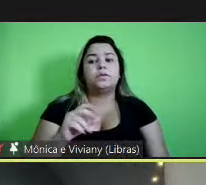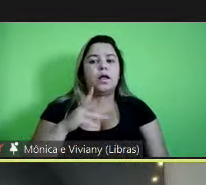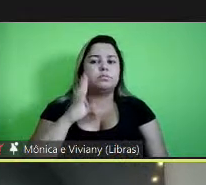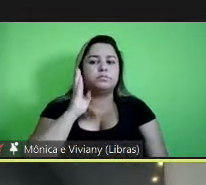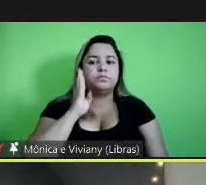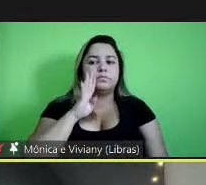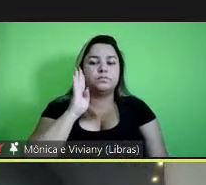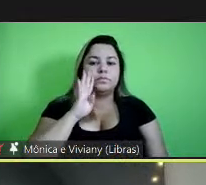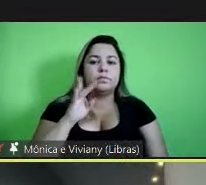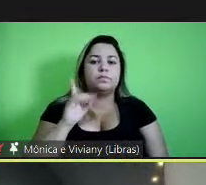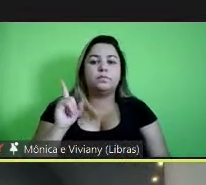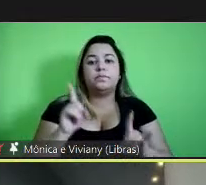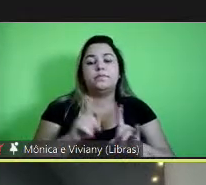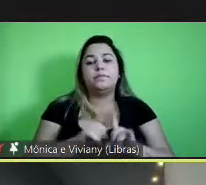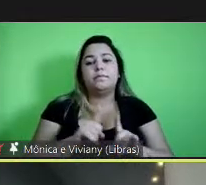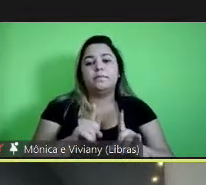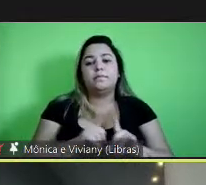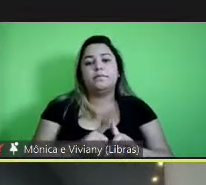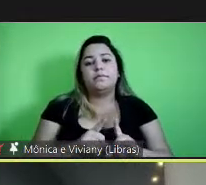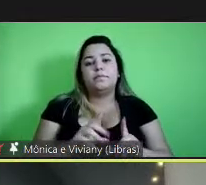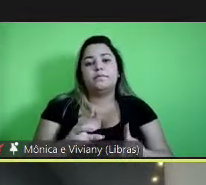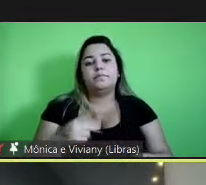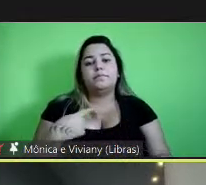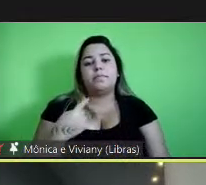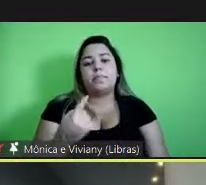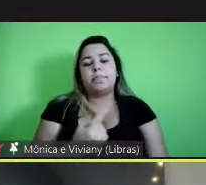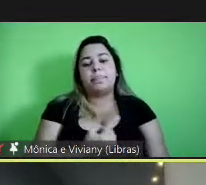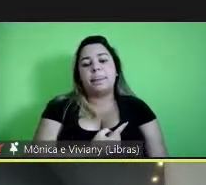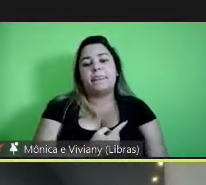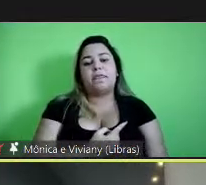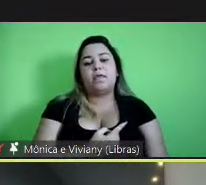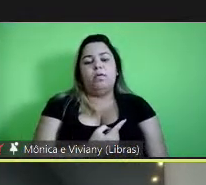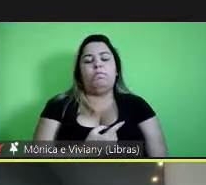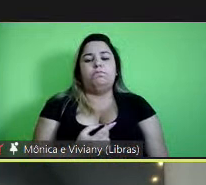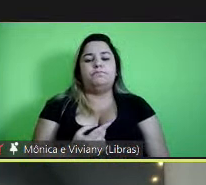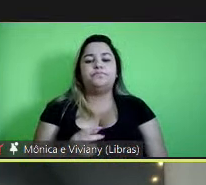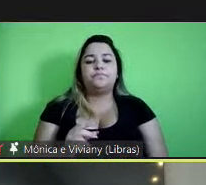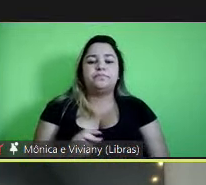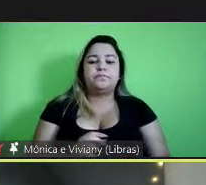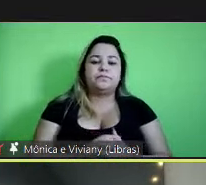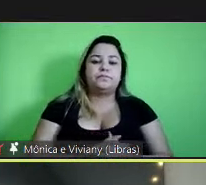nutritional therapy that is very thorough, and it's also available in our page.